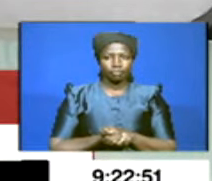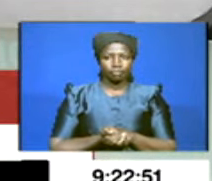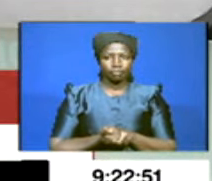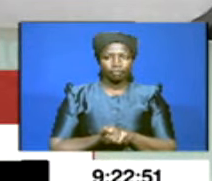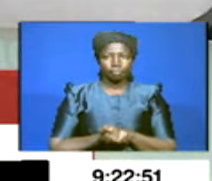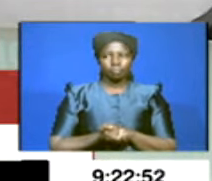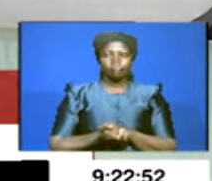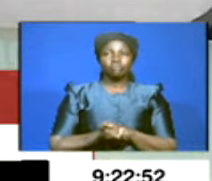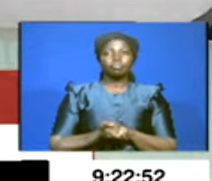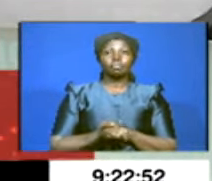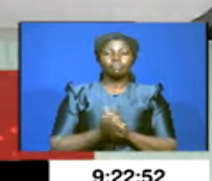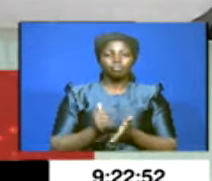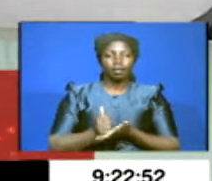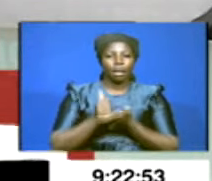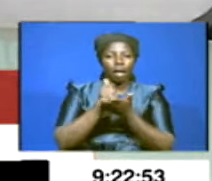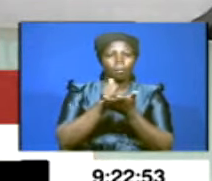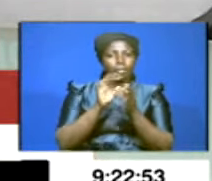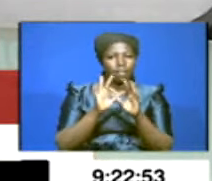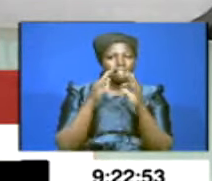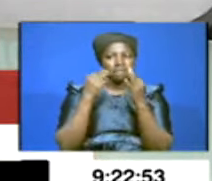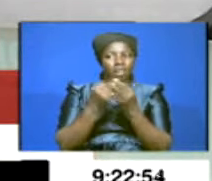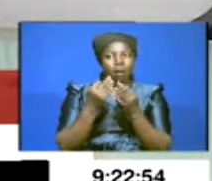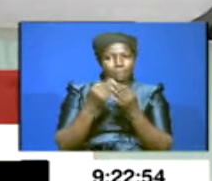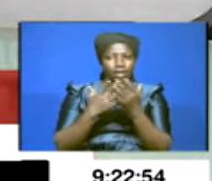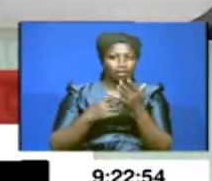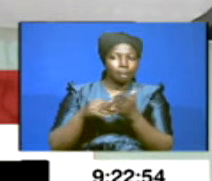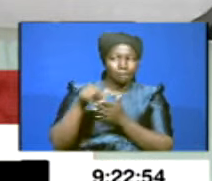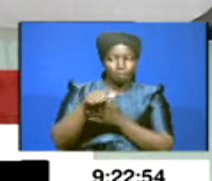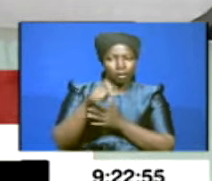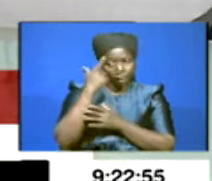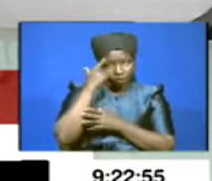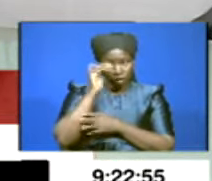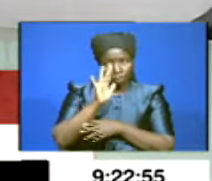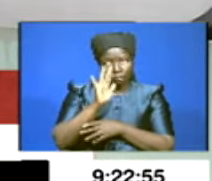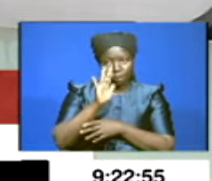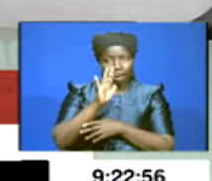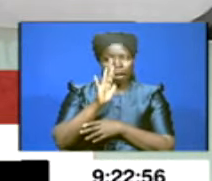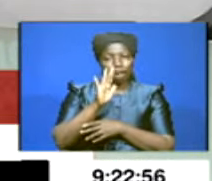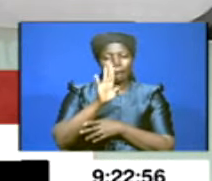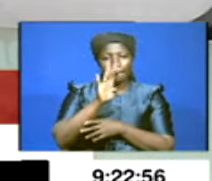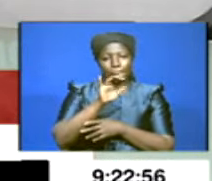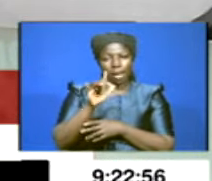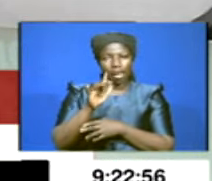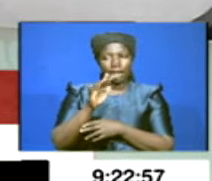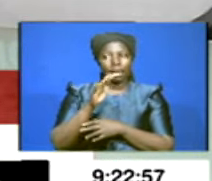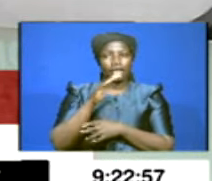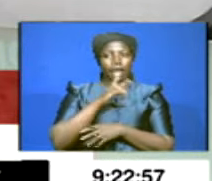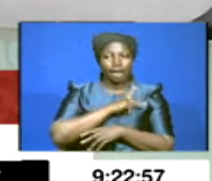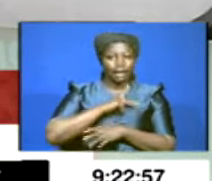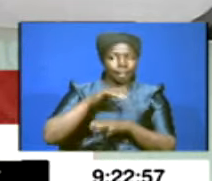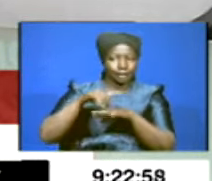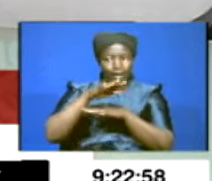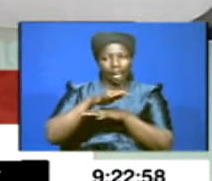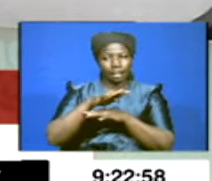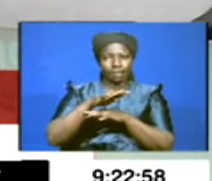And to help the family cover the last expenses, kindly send your contribution to M-Pesa pay bill number